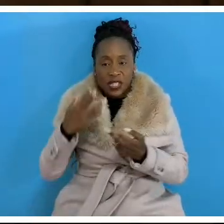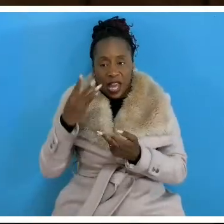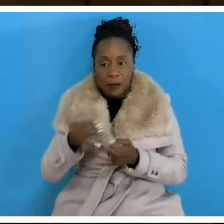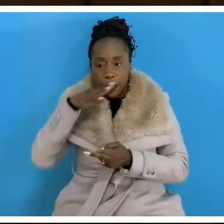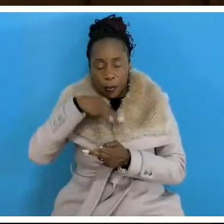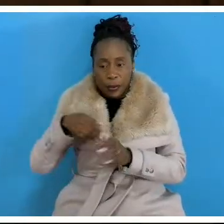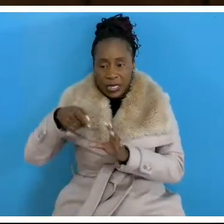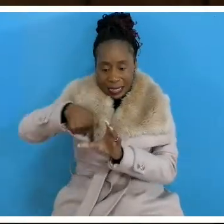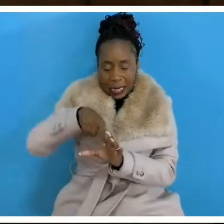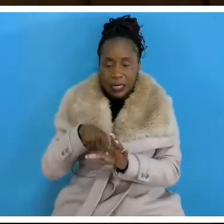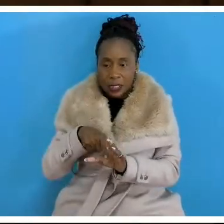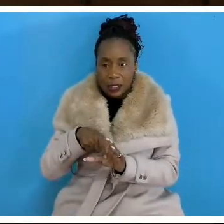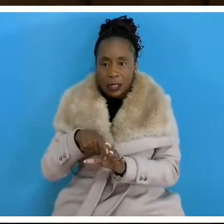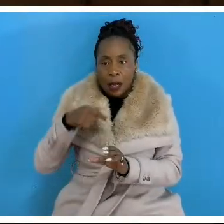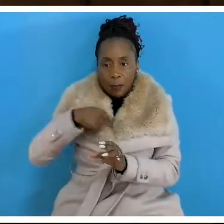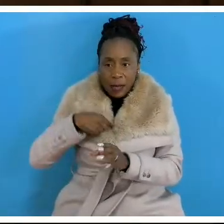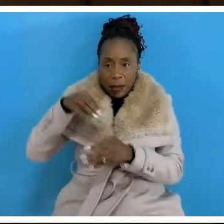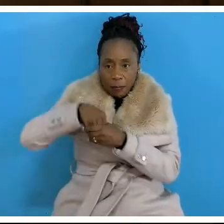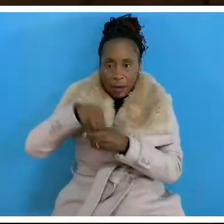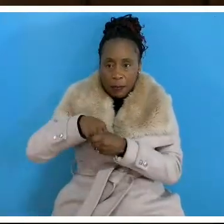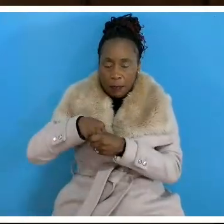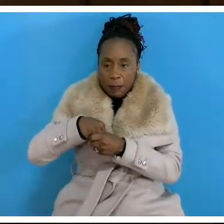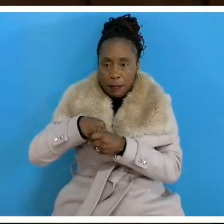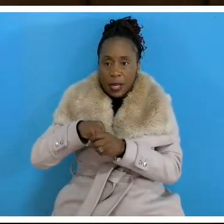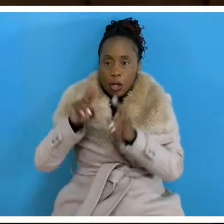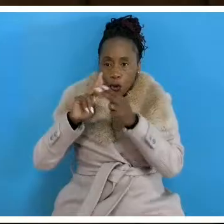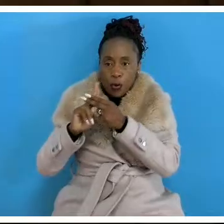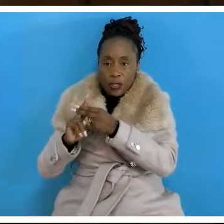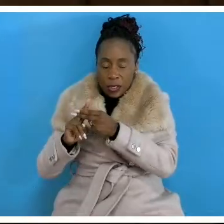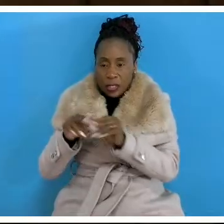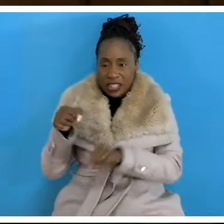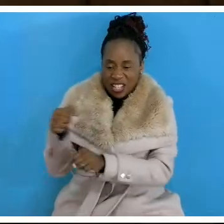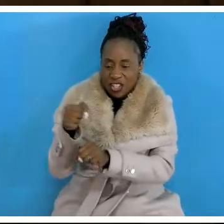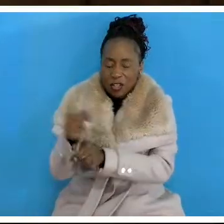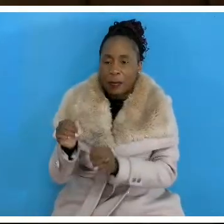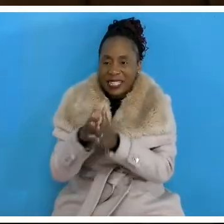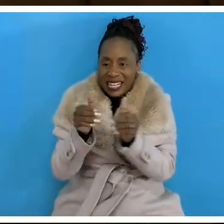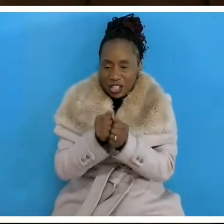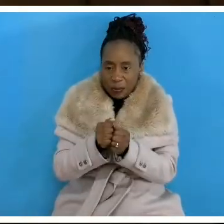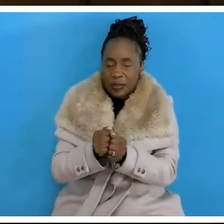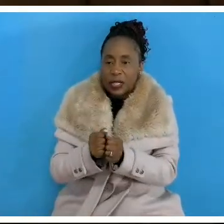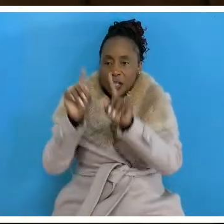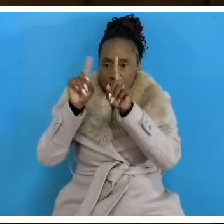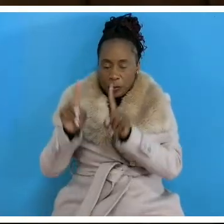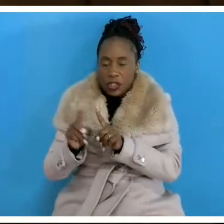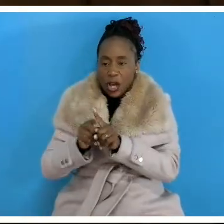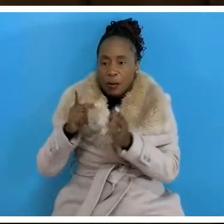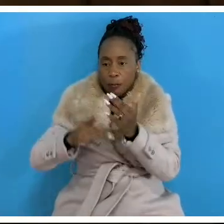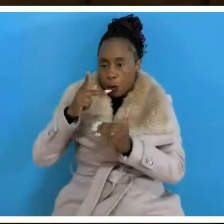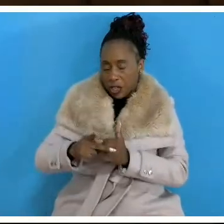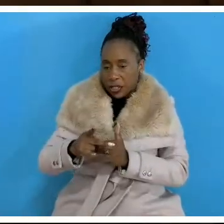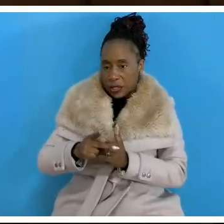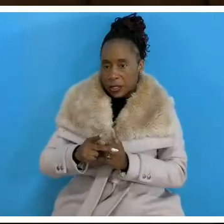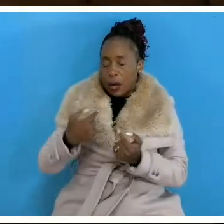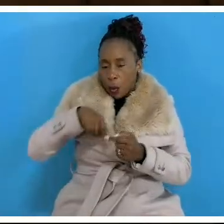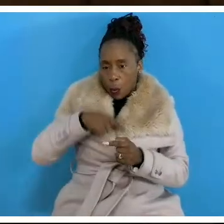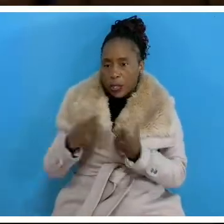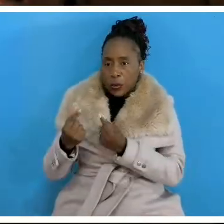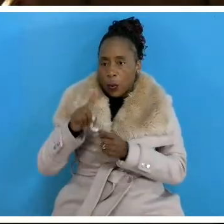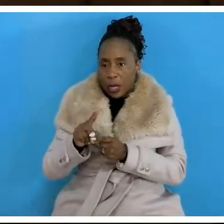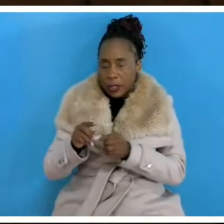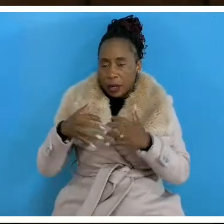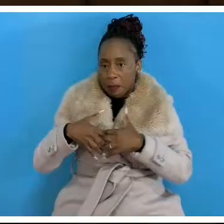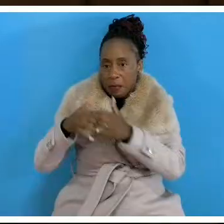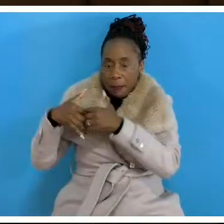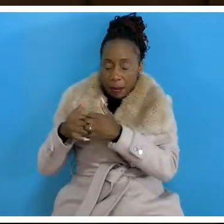internally. I'm in a unit called Strategic Partnerships and Special Projects. So what we do is we create partnerships with